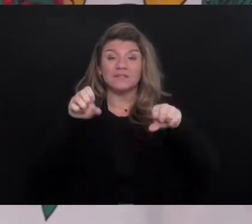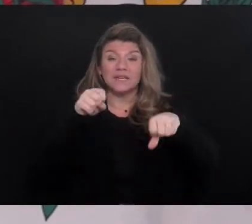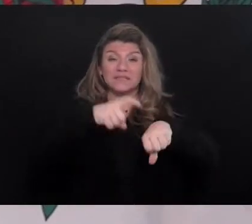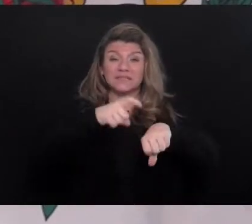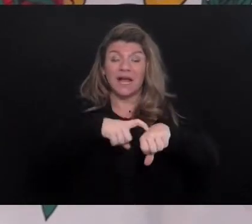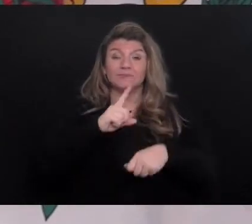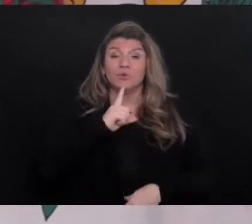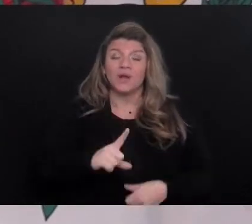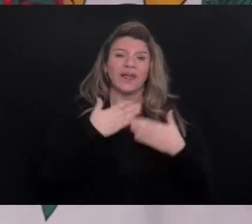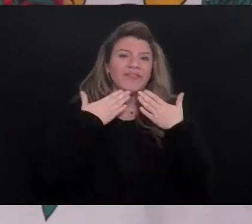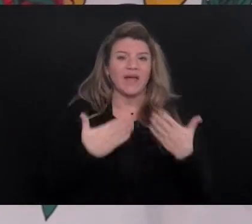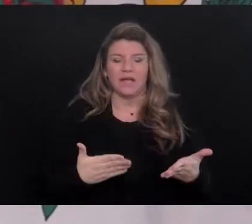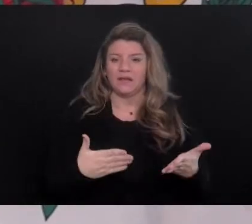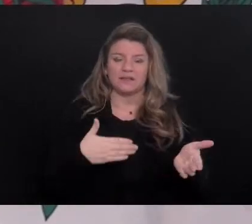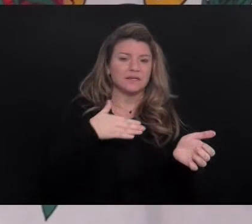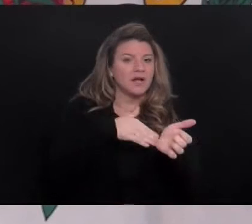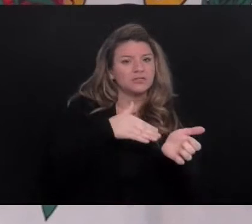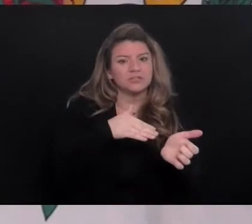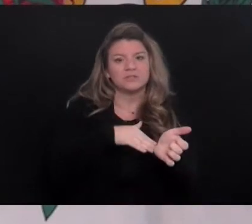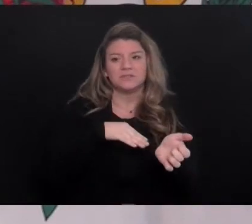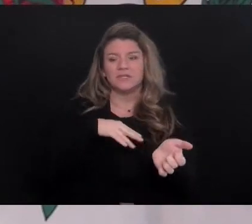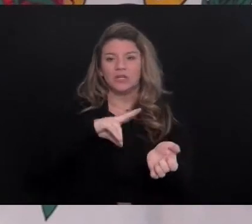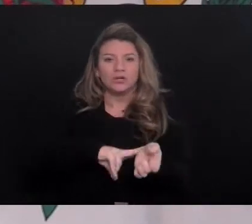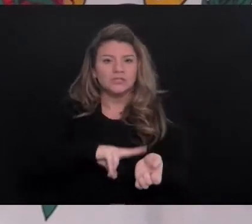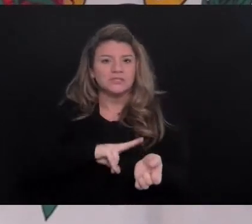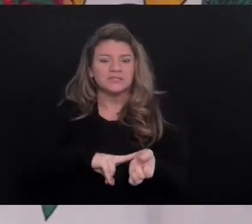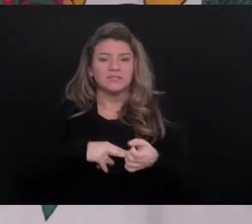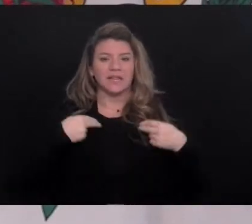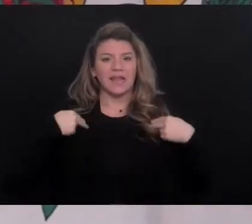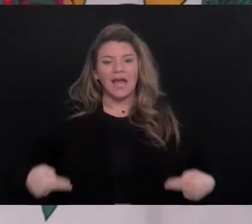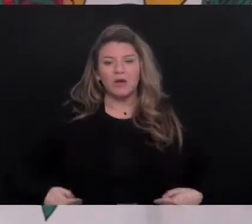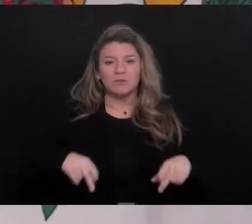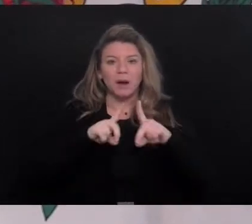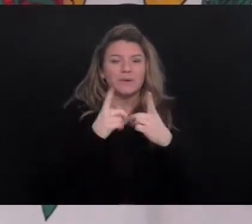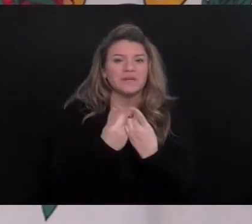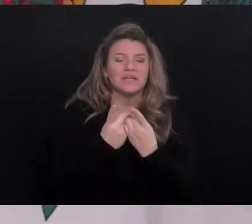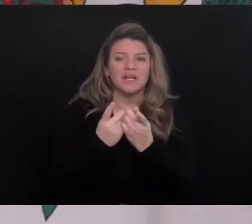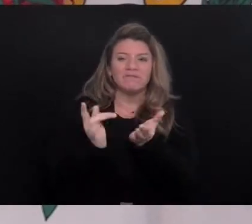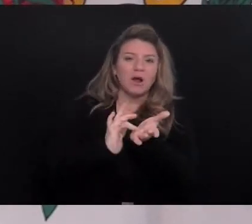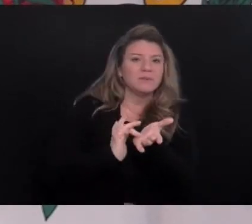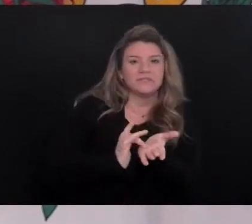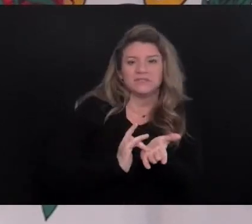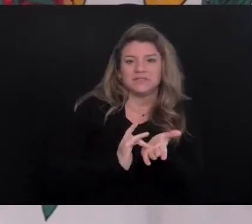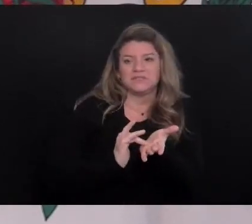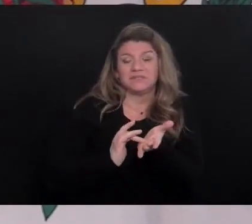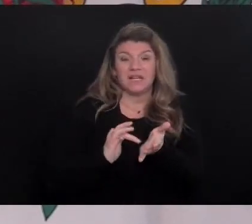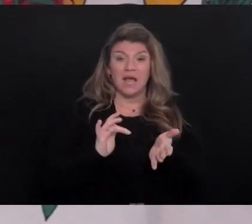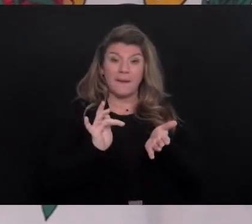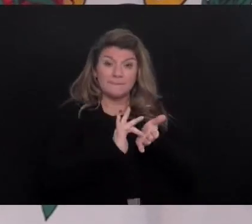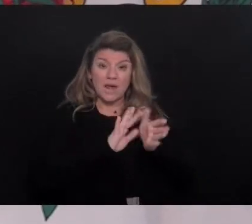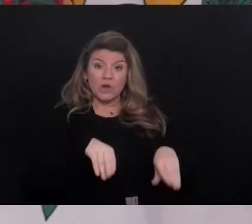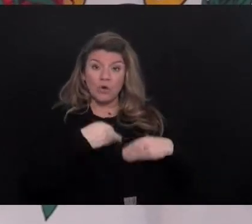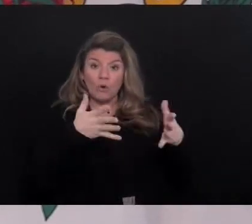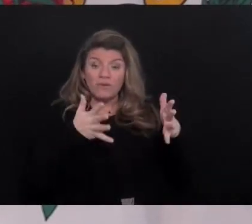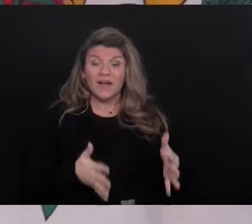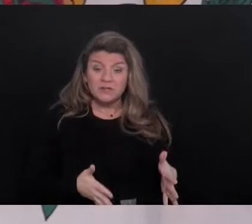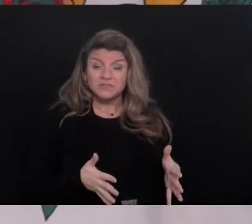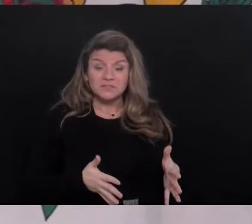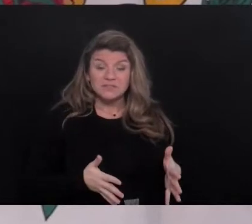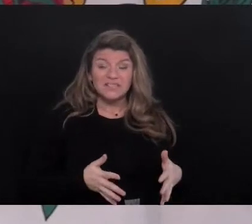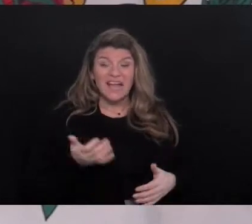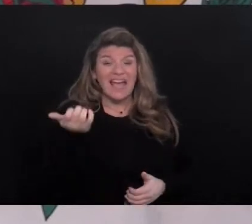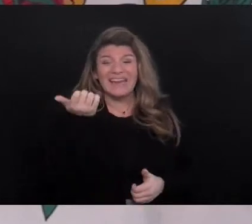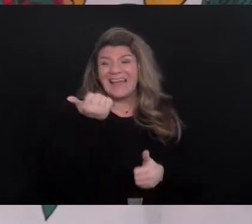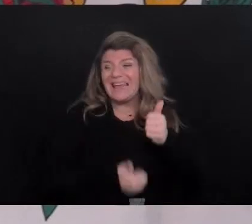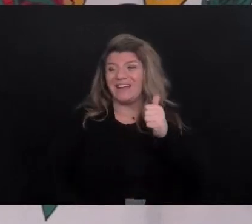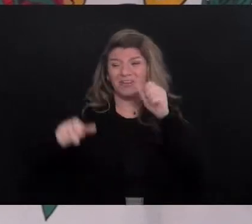thank our doctors, our nurses, the health departments, pharmacies, medical providers, and everyone